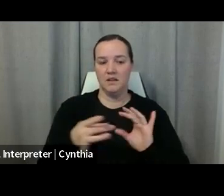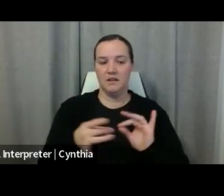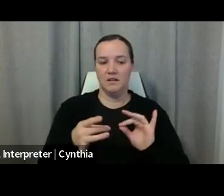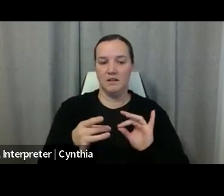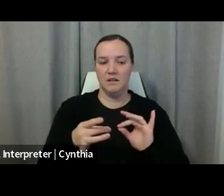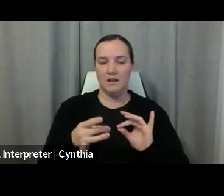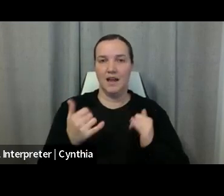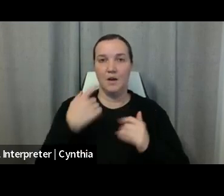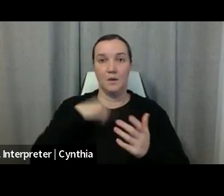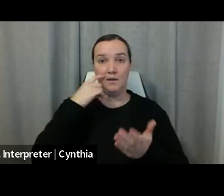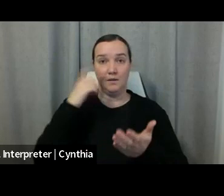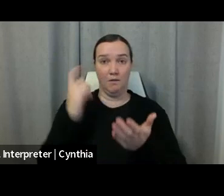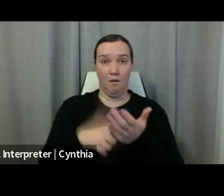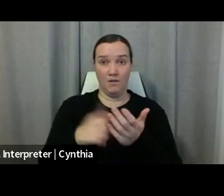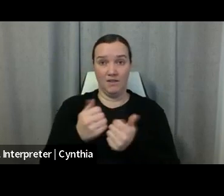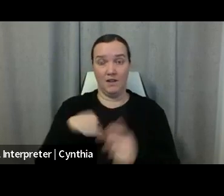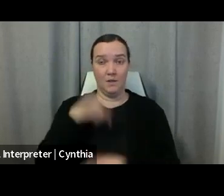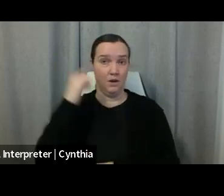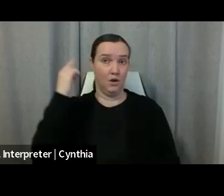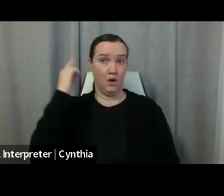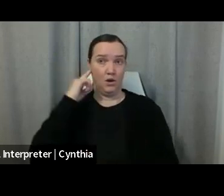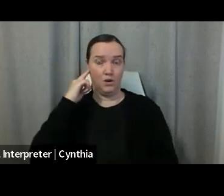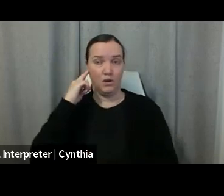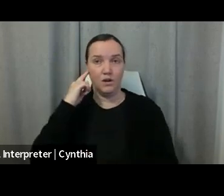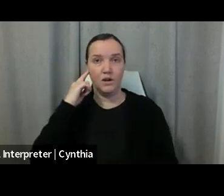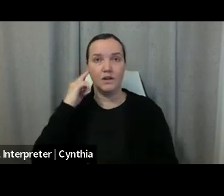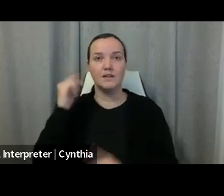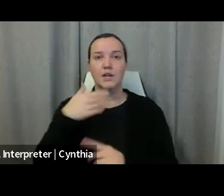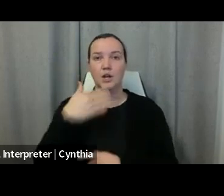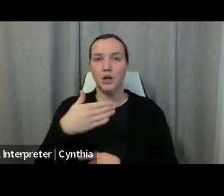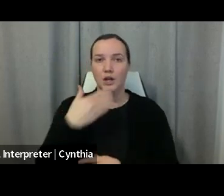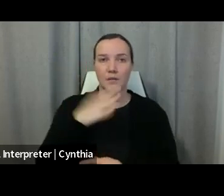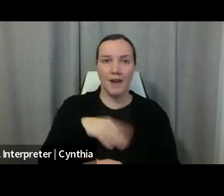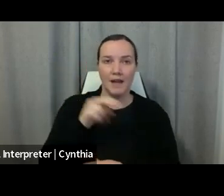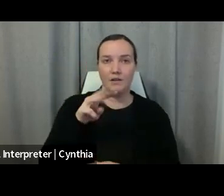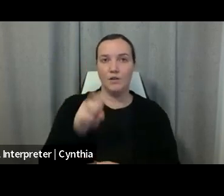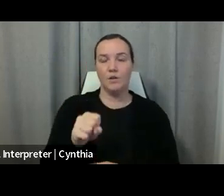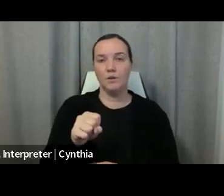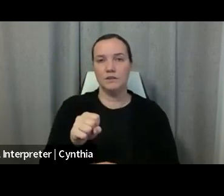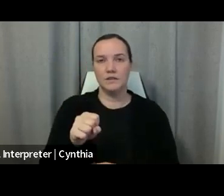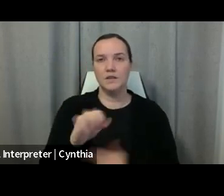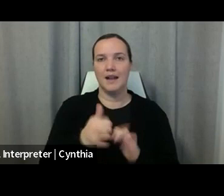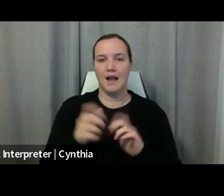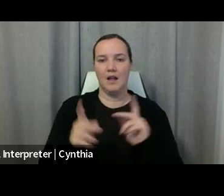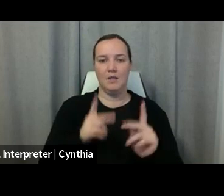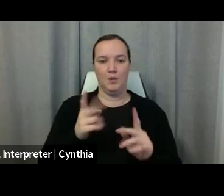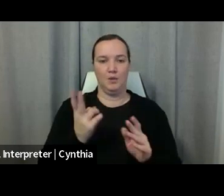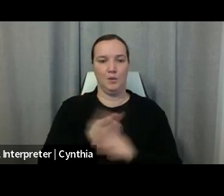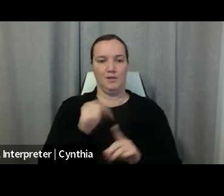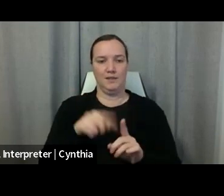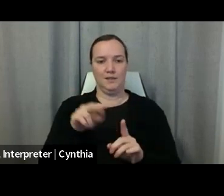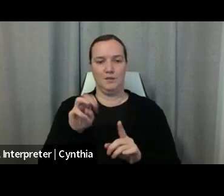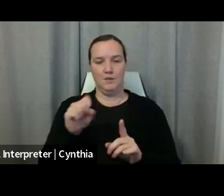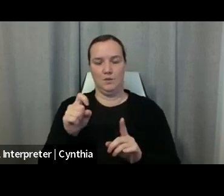let's acknowledge what we just heard and how this can be good or bad, not good or bad news, but like how people can take this news in different